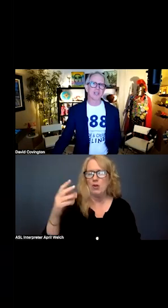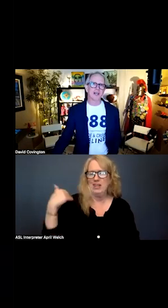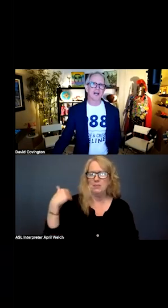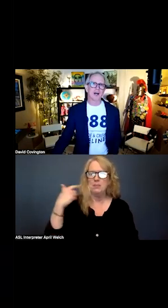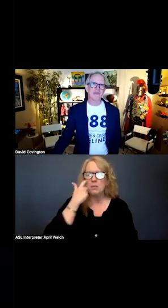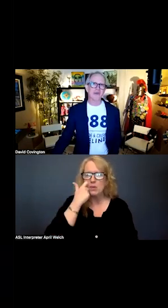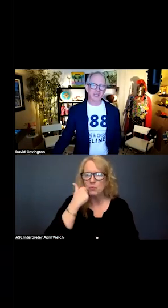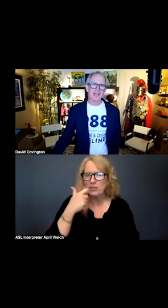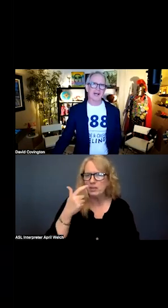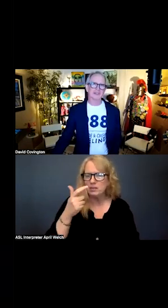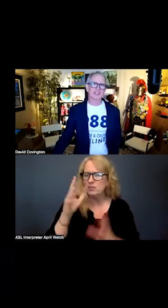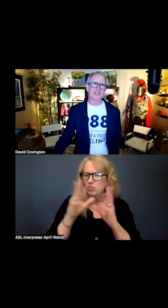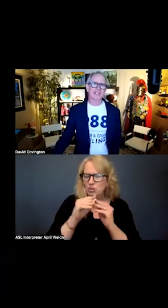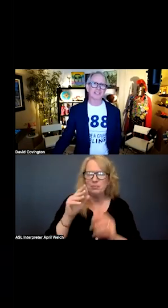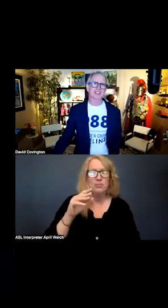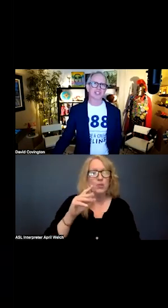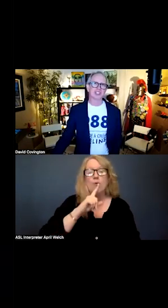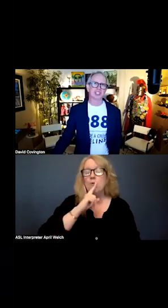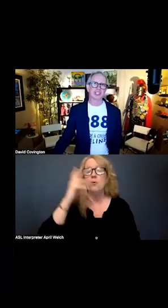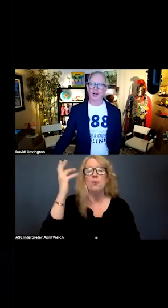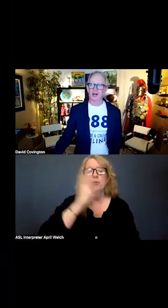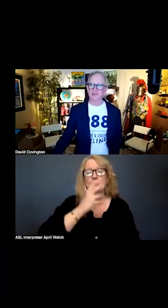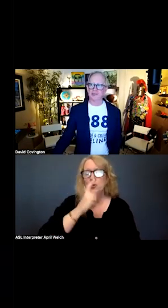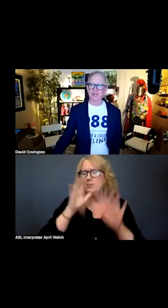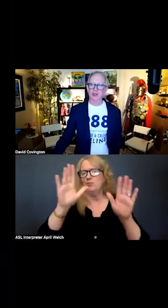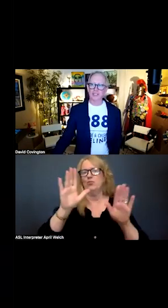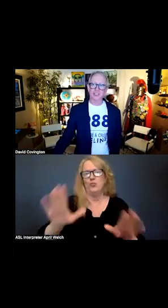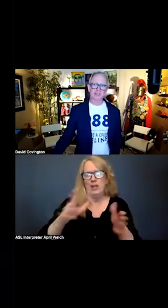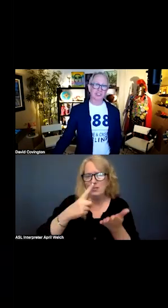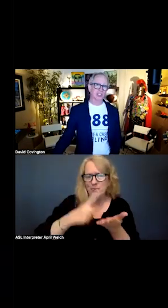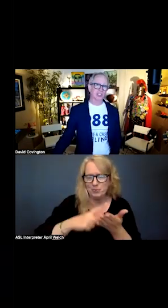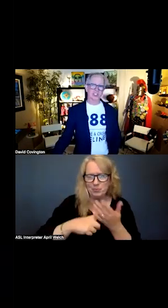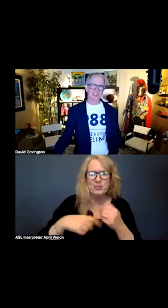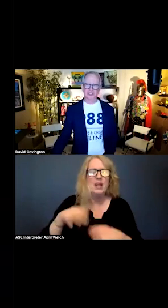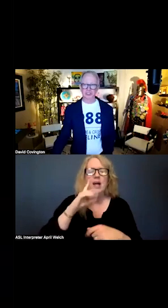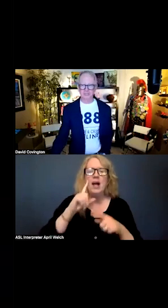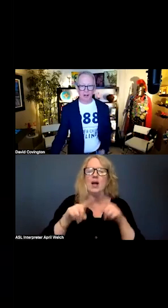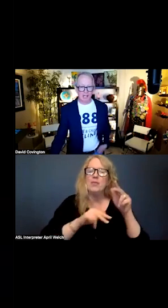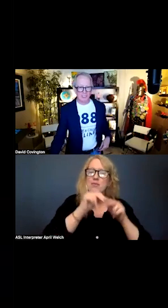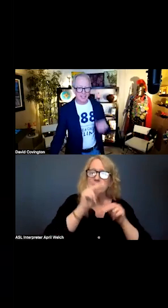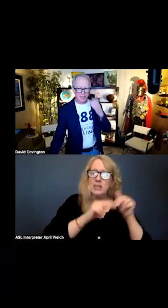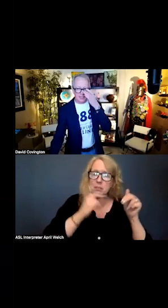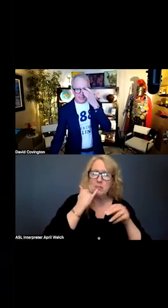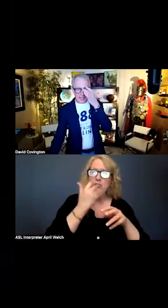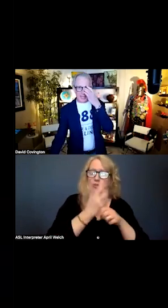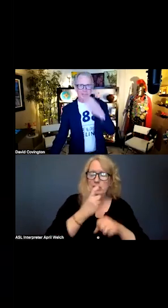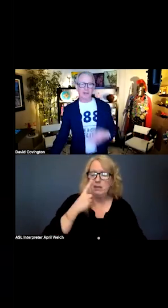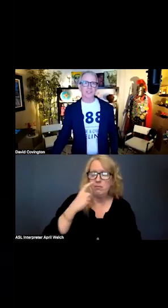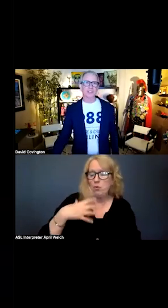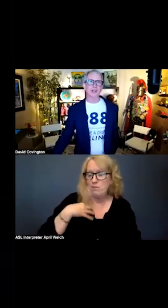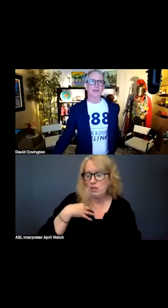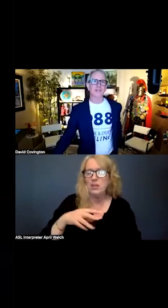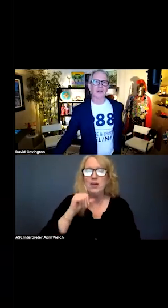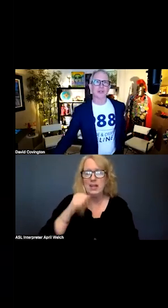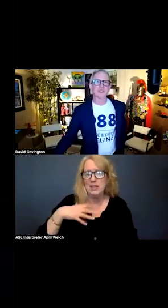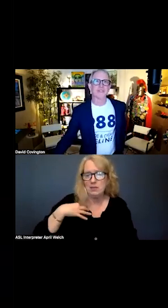Jam. Really outstanding discussion of crisis facilities should receive voluntary and